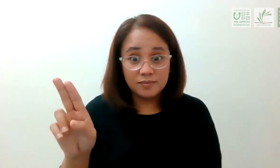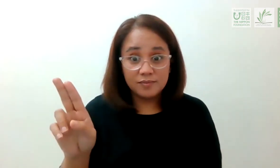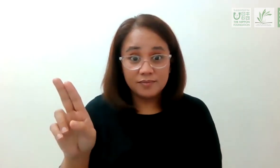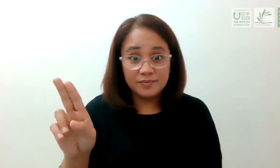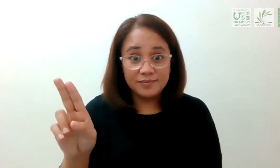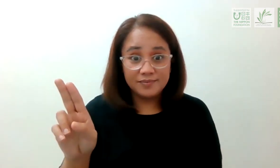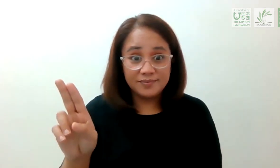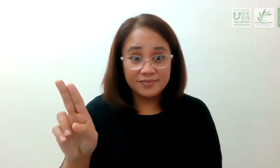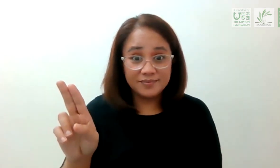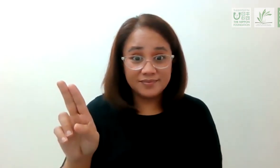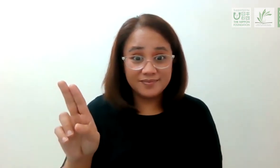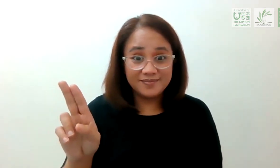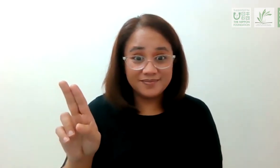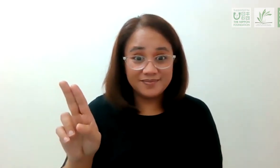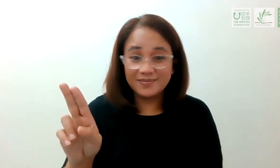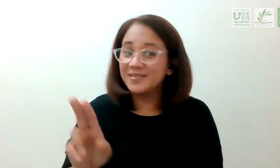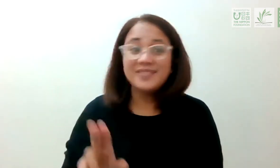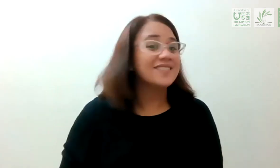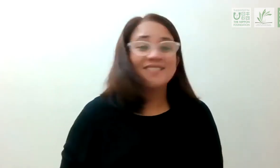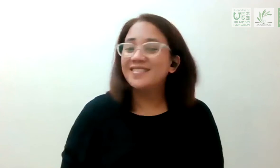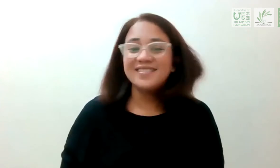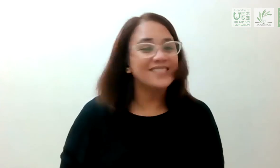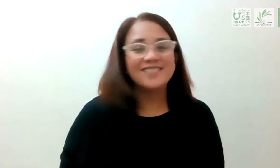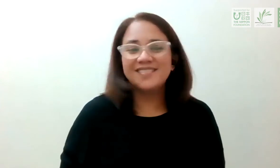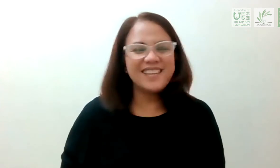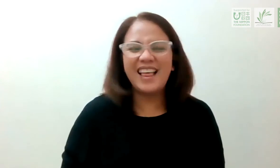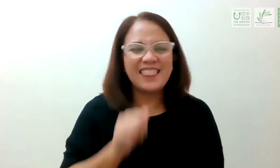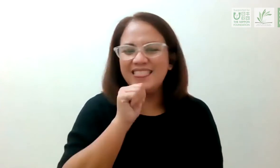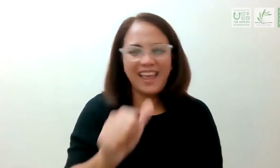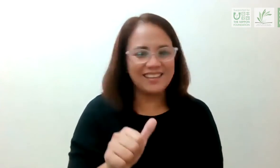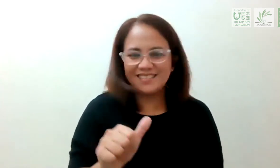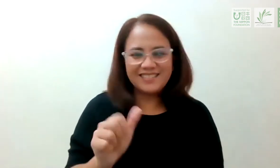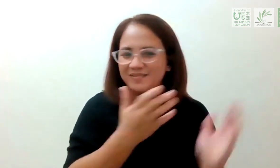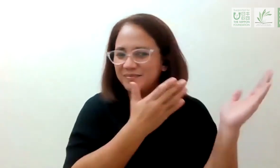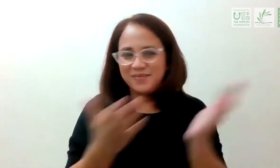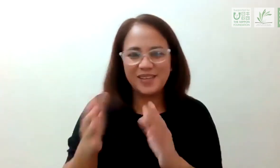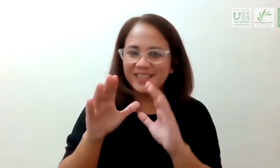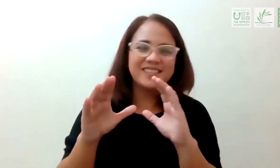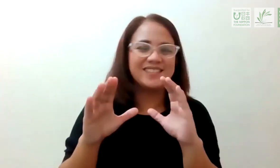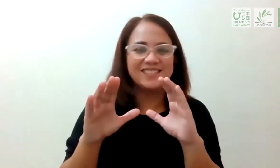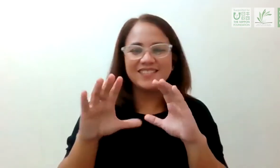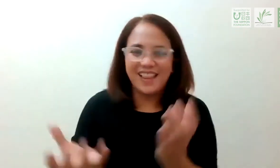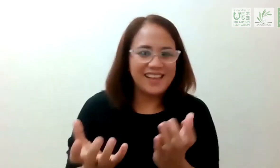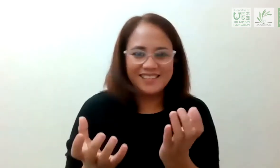Yes, sir. No, they're not supposed to bring this book to class.